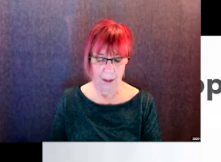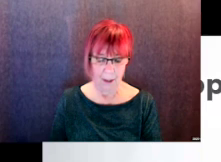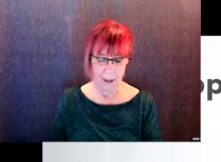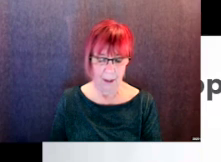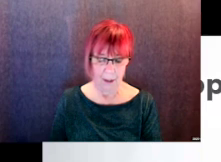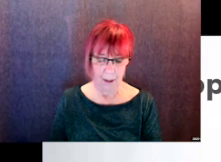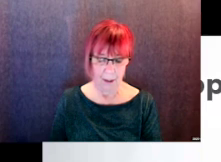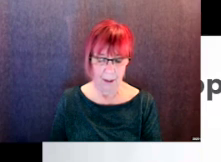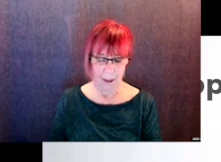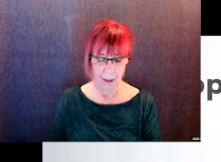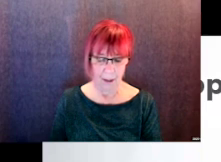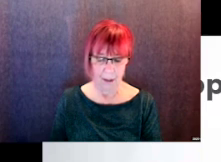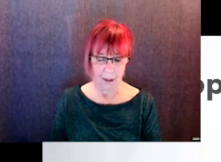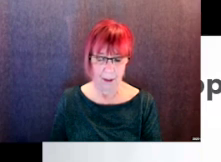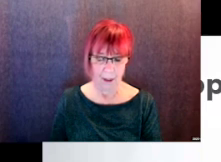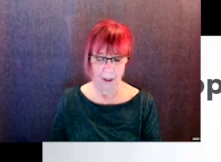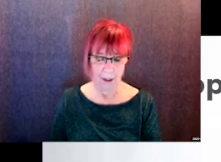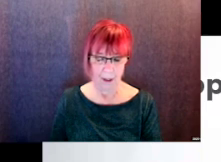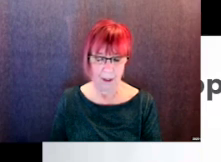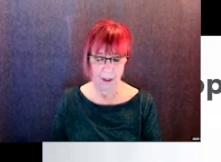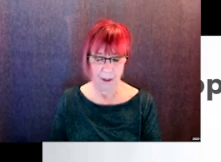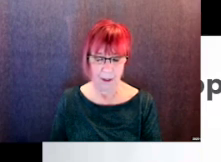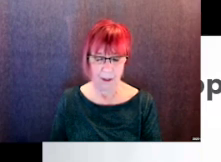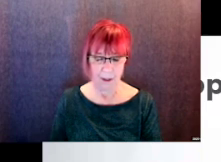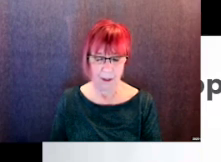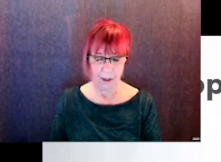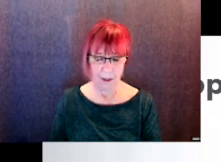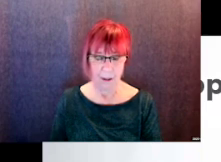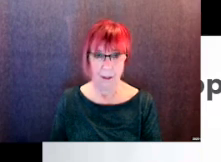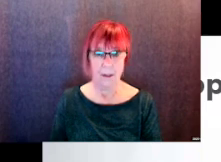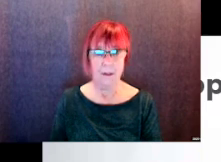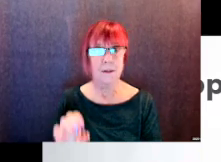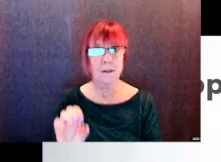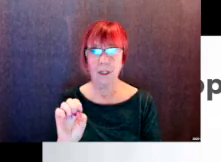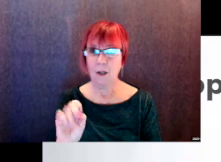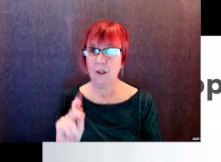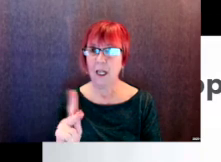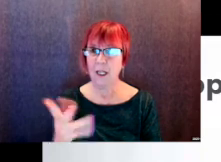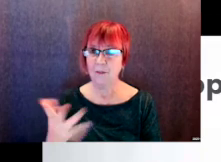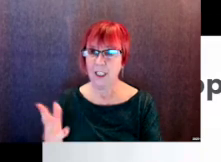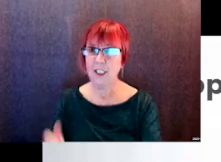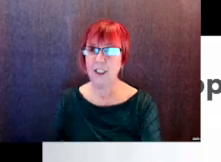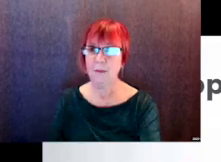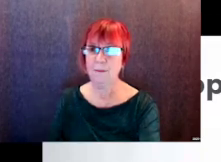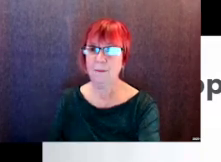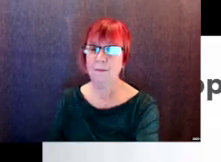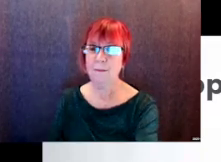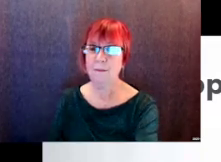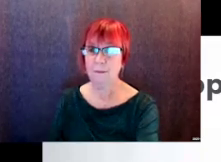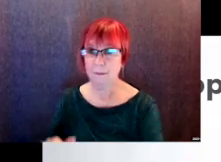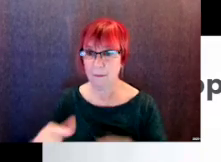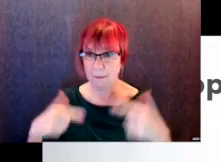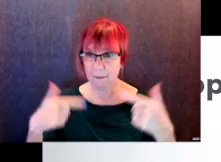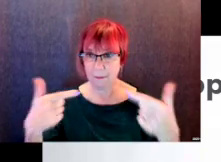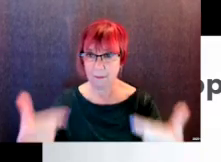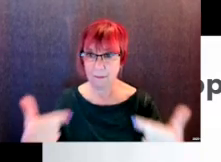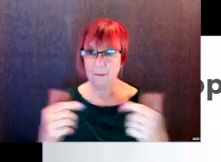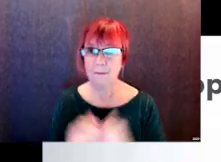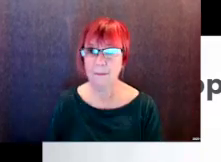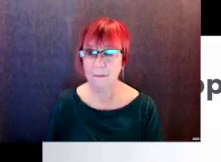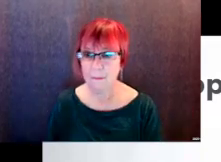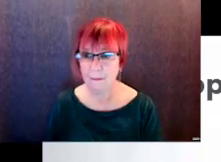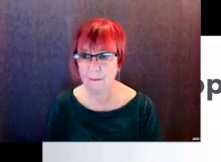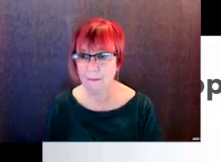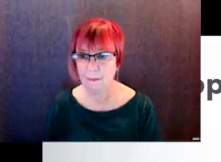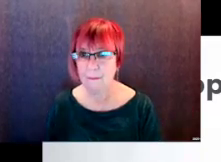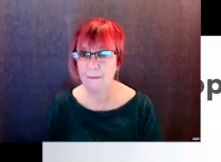And so again, if there's anything that you want to share, whether you support it or you feel indifferent, or maybe